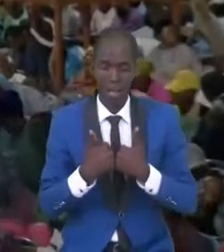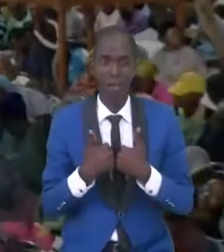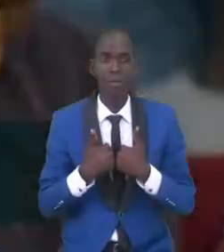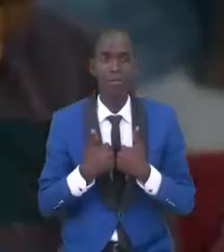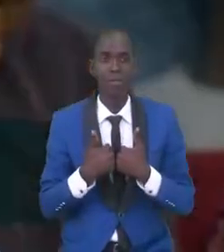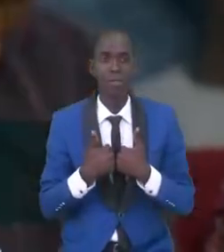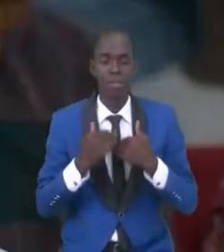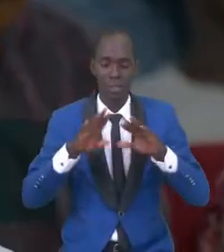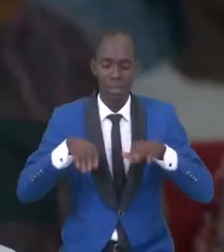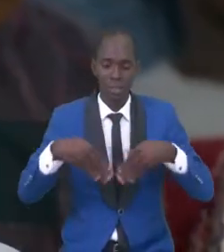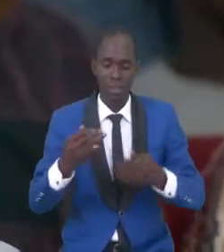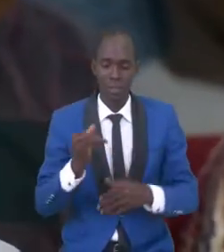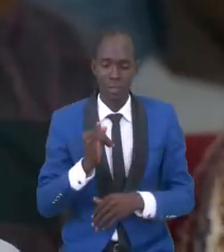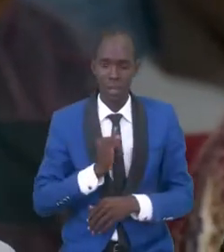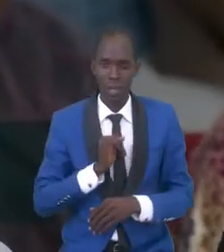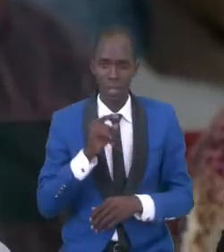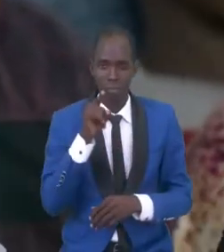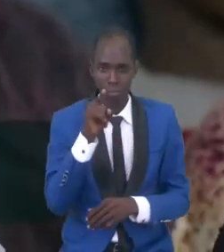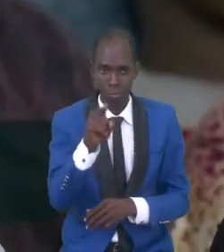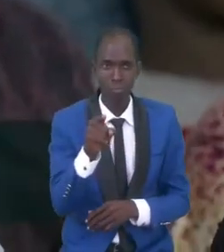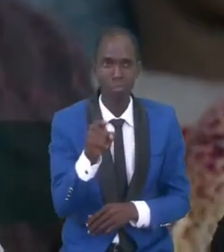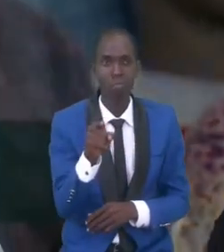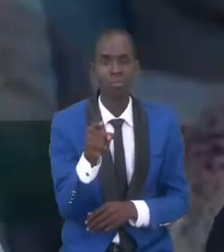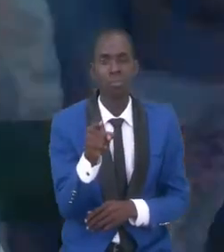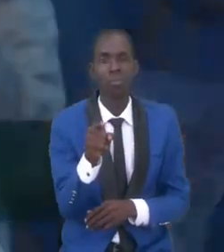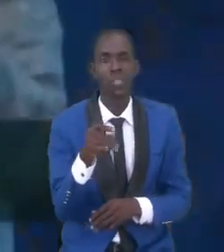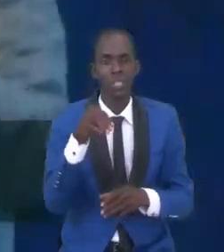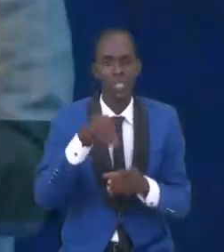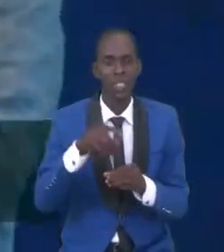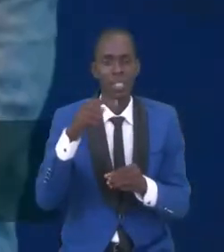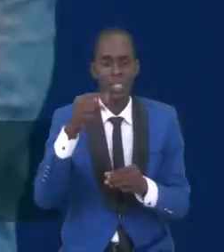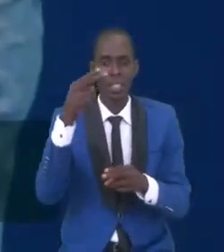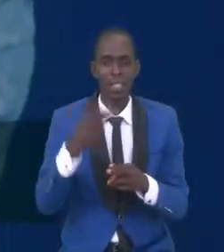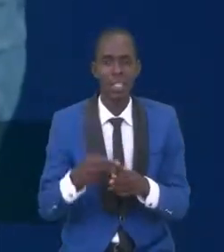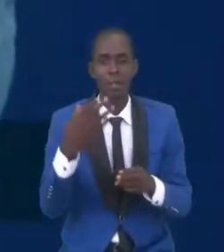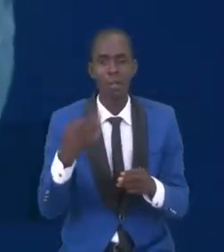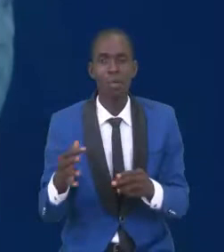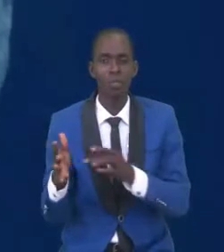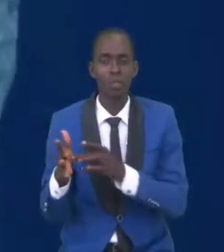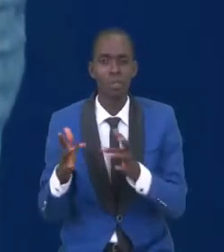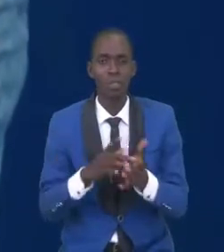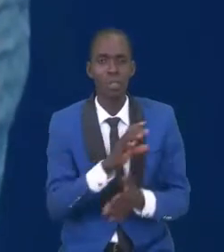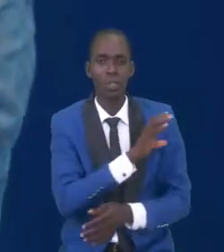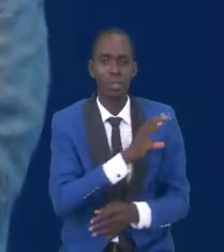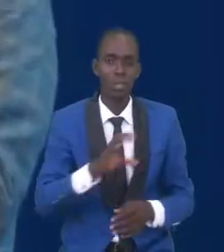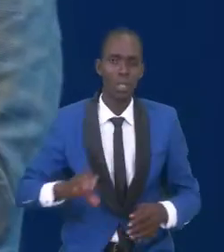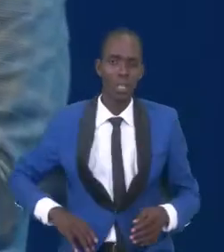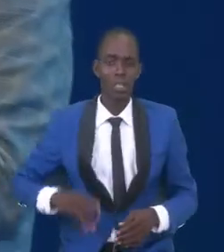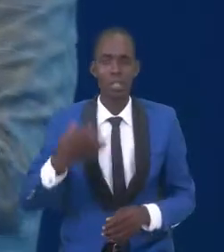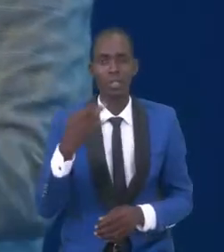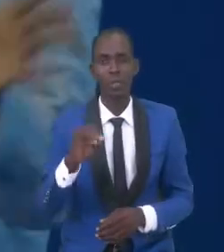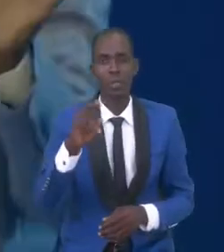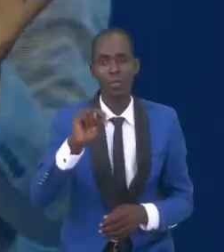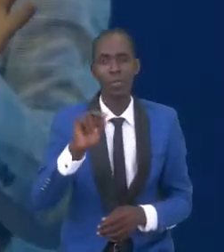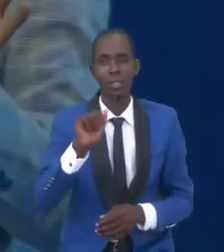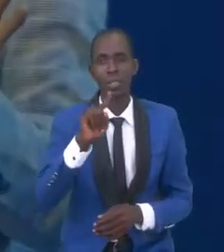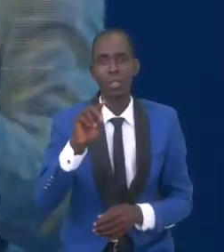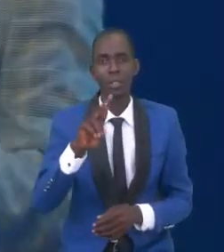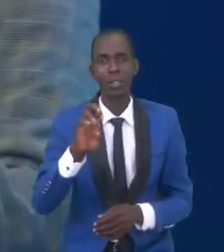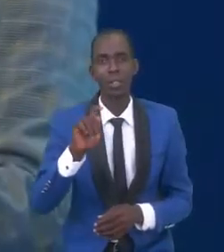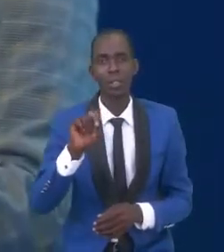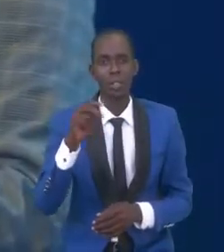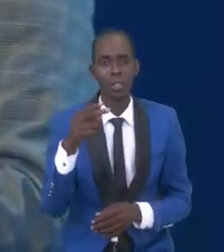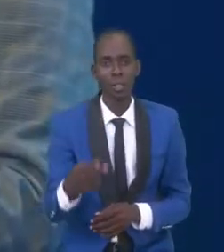have, give I unto thee, in the name of Jesus Christ of